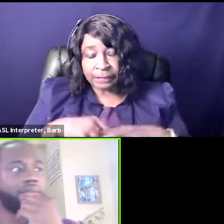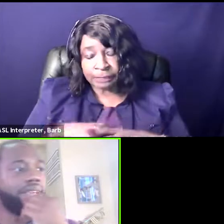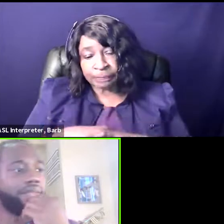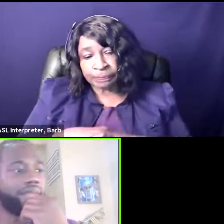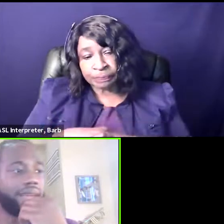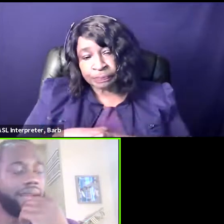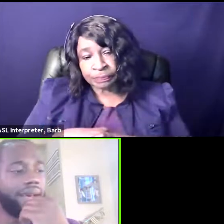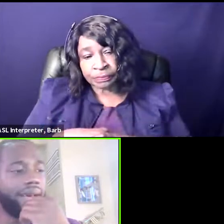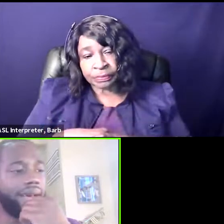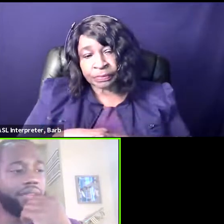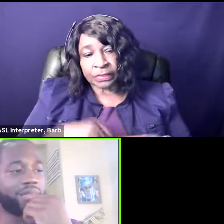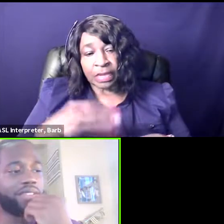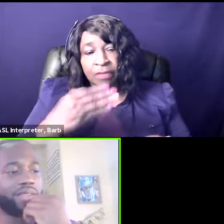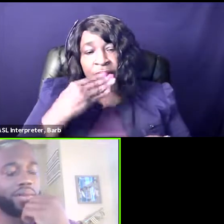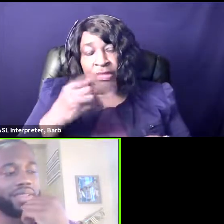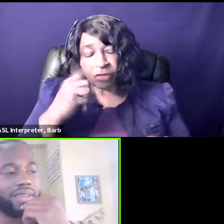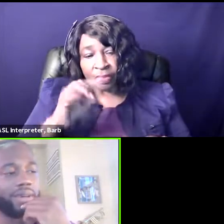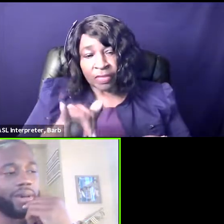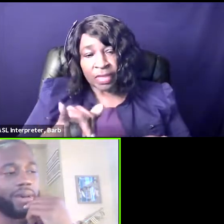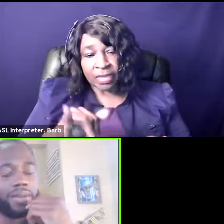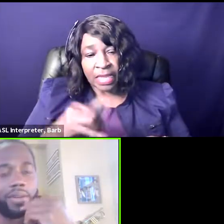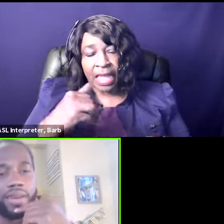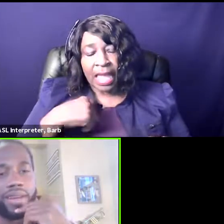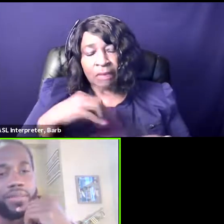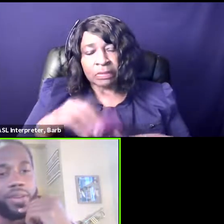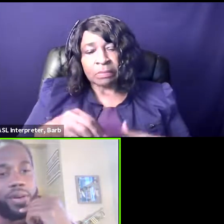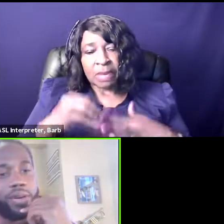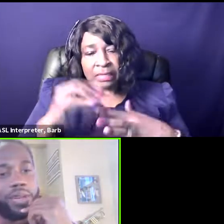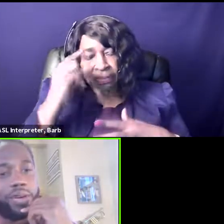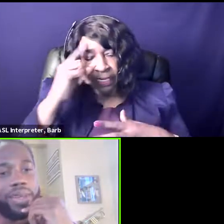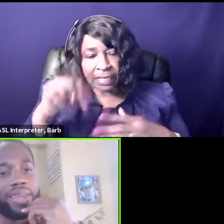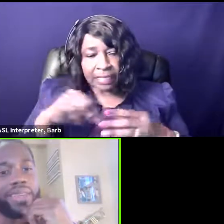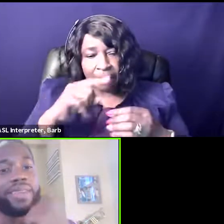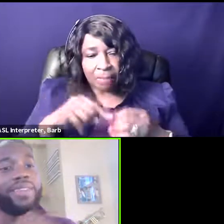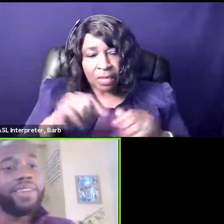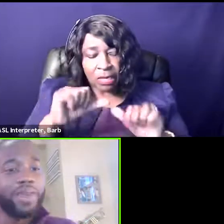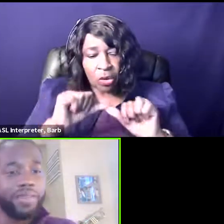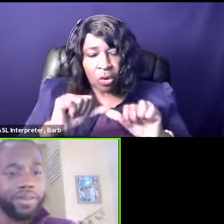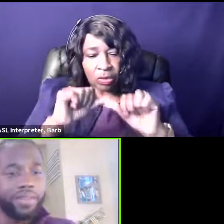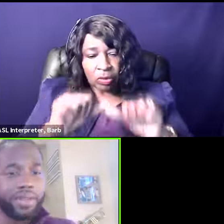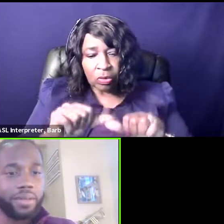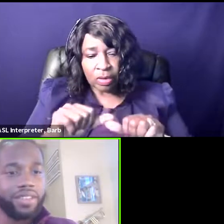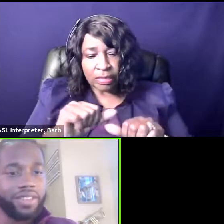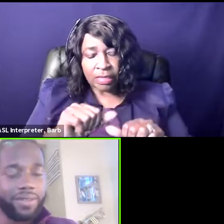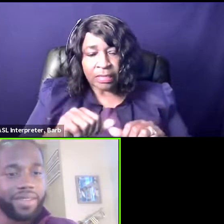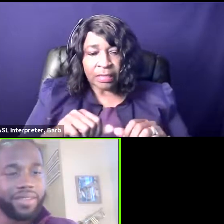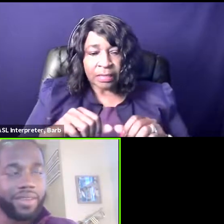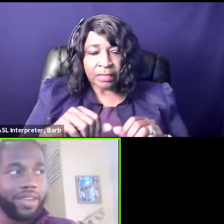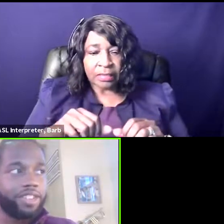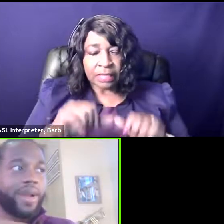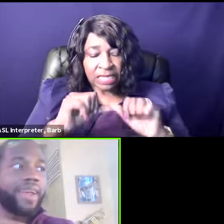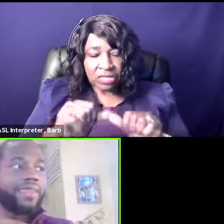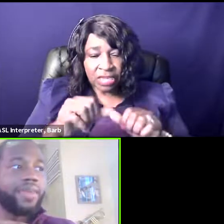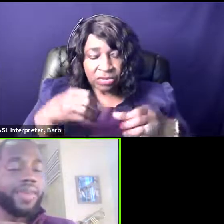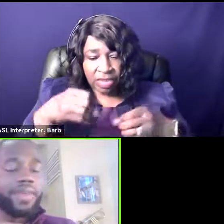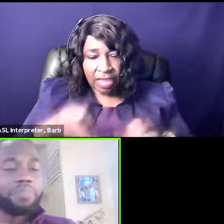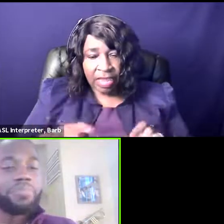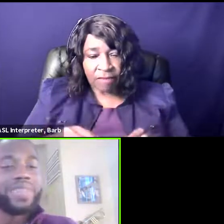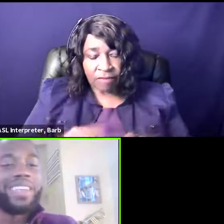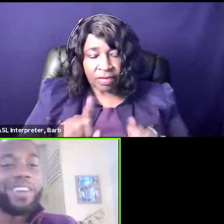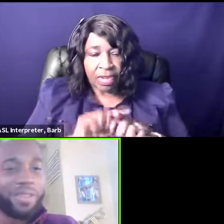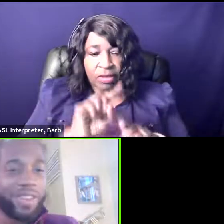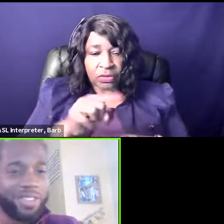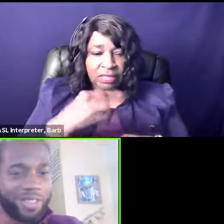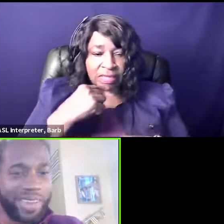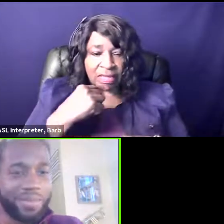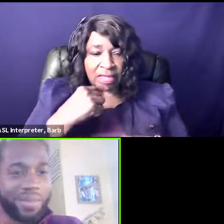Thank you for that. I especially was thinking about, kind of the ongoing and continued efforts, like you mentioned, right, to attract